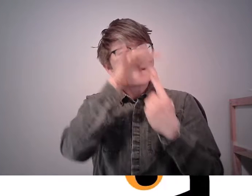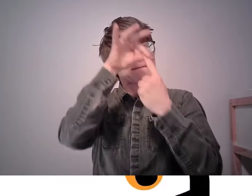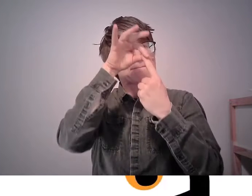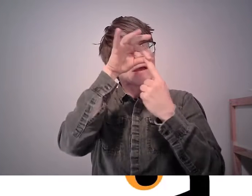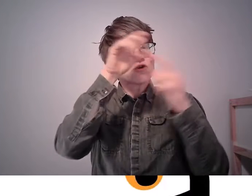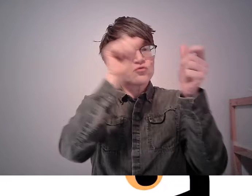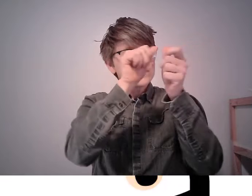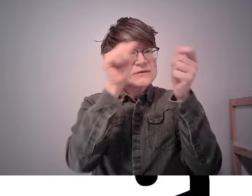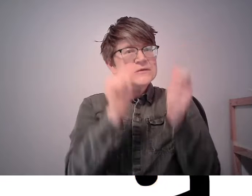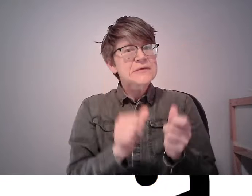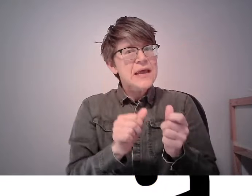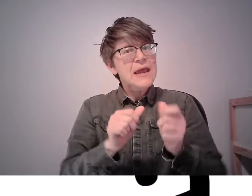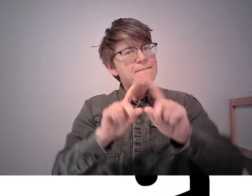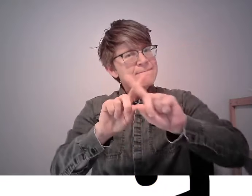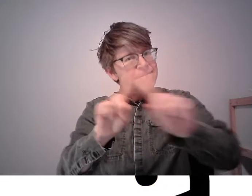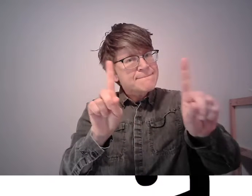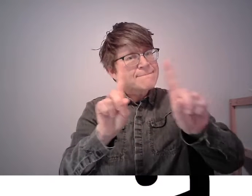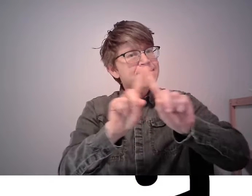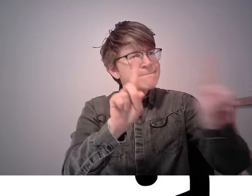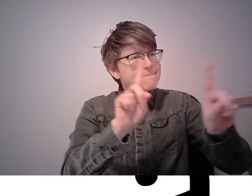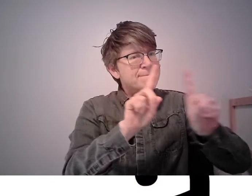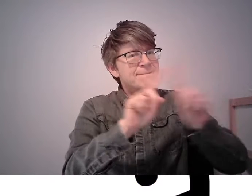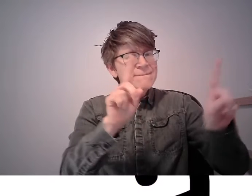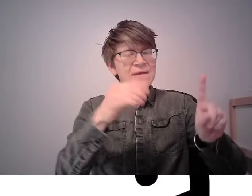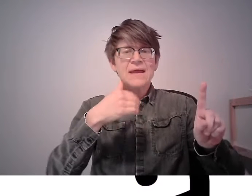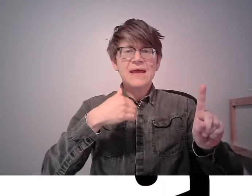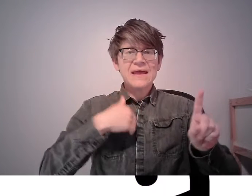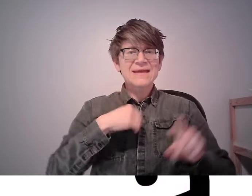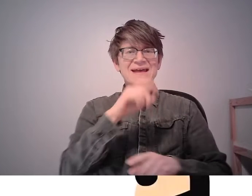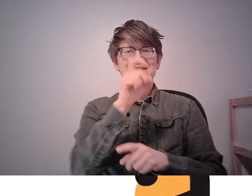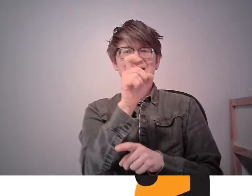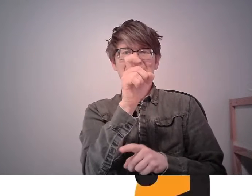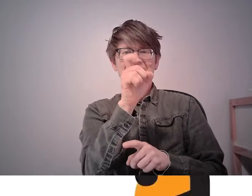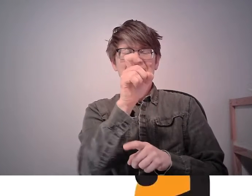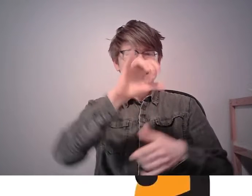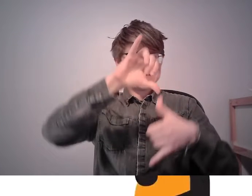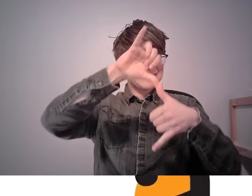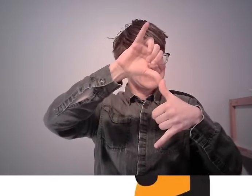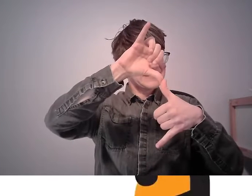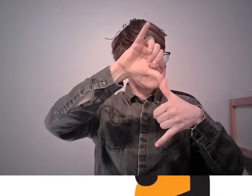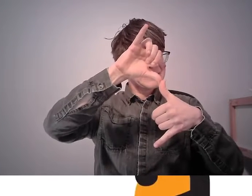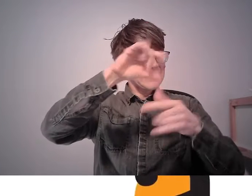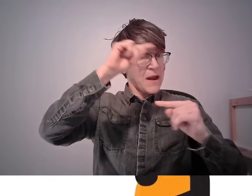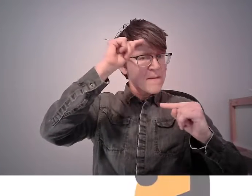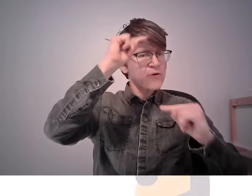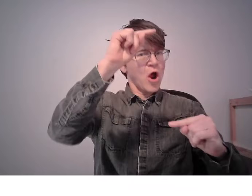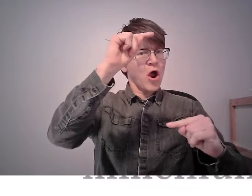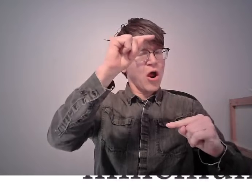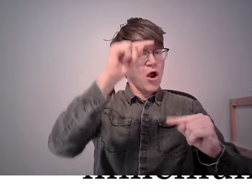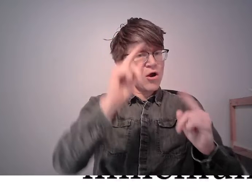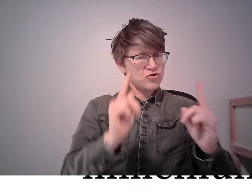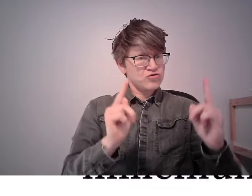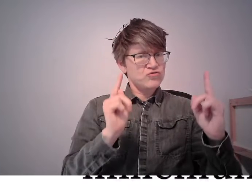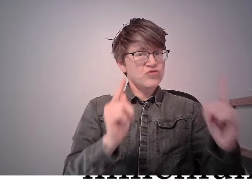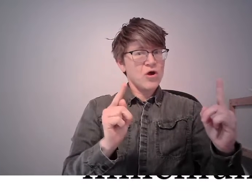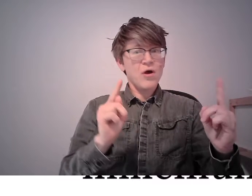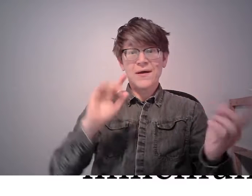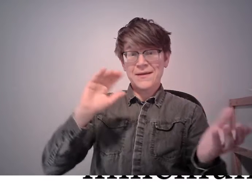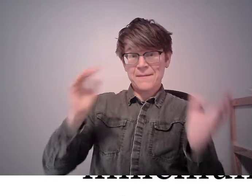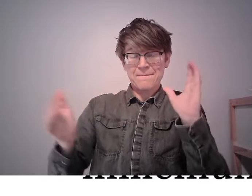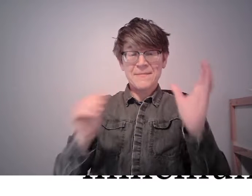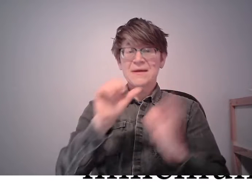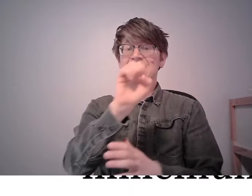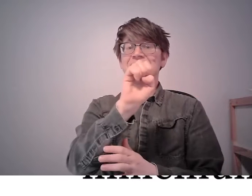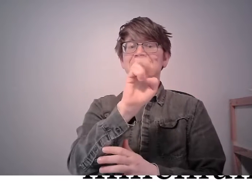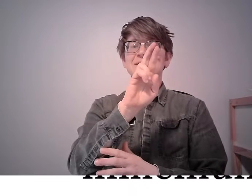another, and they usually have large X heights and large counterspaces. If you compare a serif typeface to